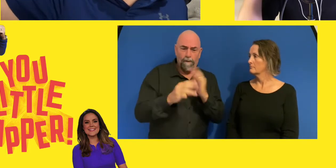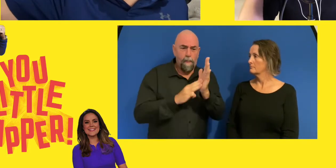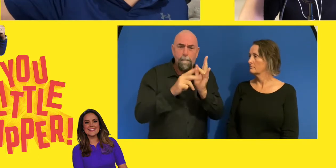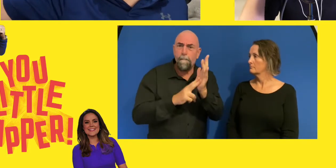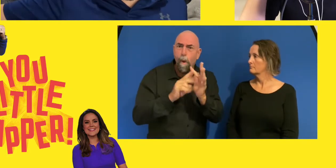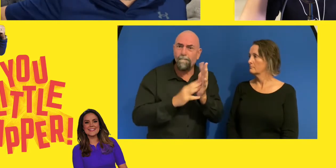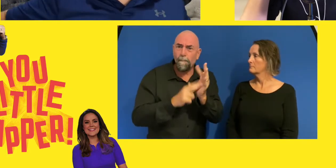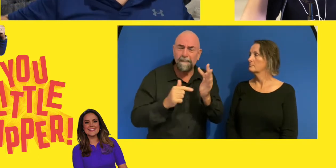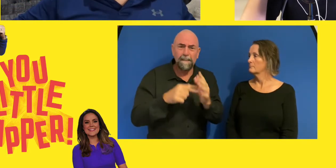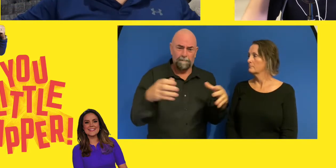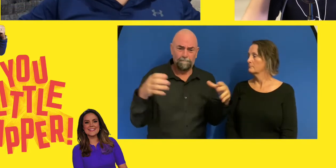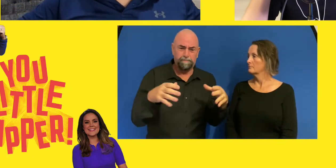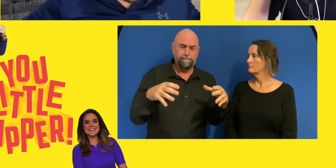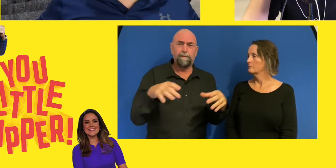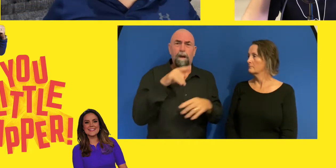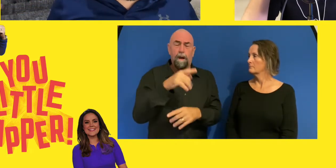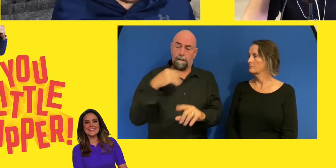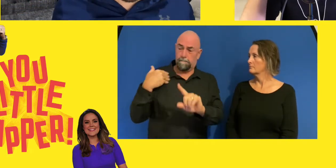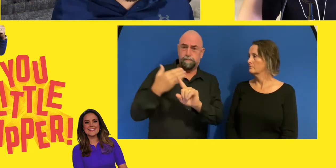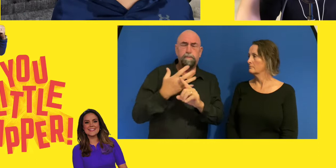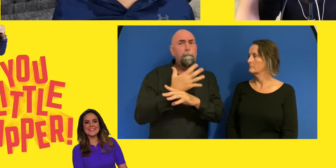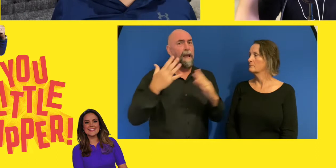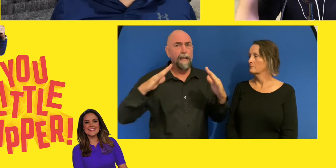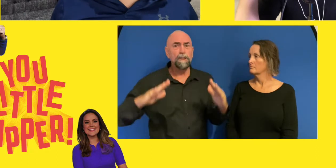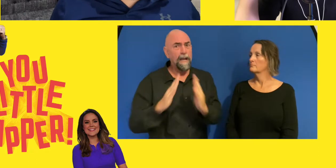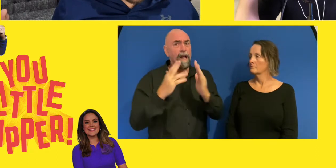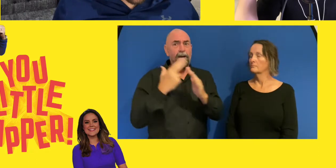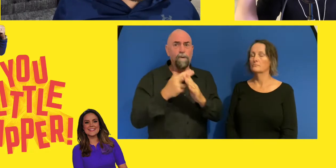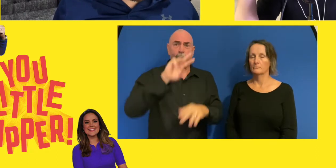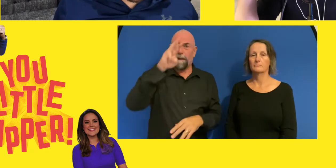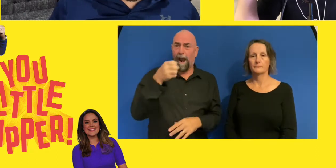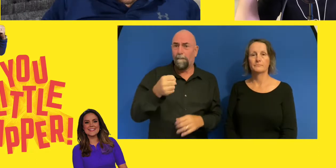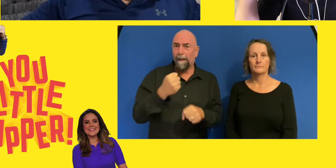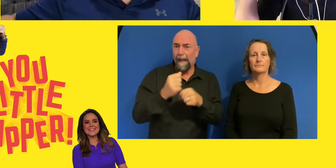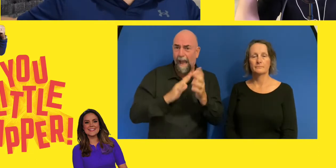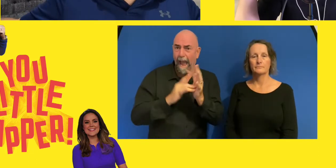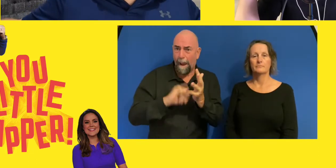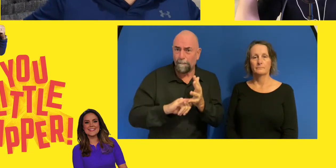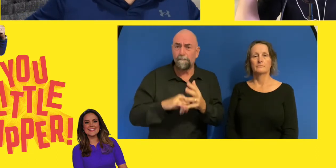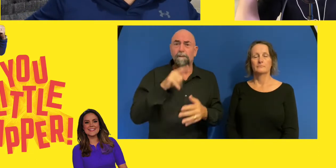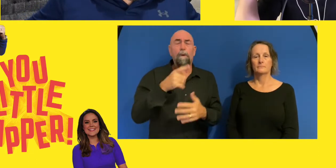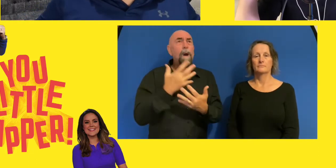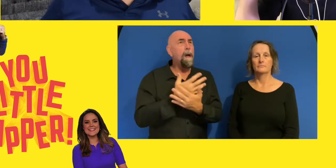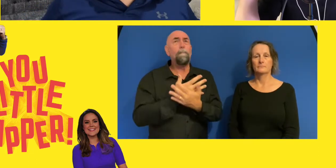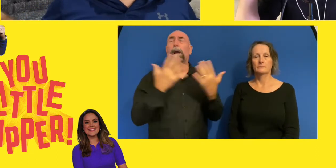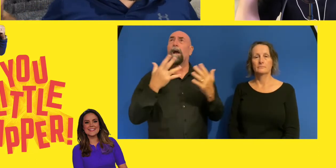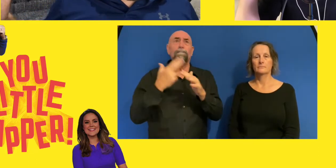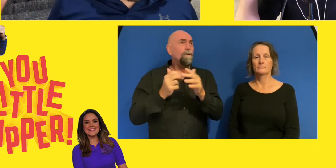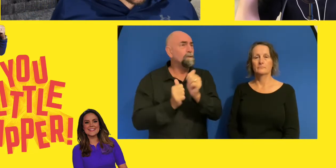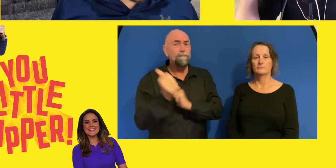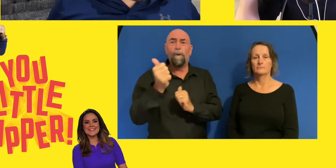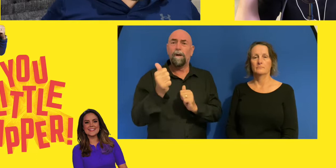is leading the movement through one of the most challenging eras of the Paralympic Games. It's one of the most challenging eras